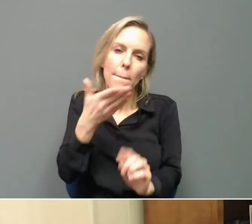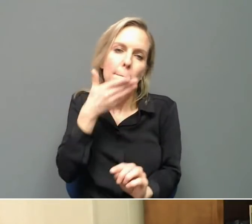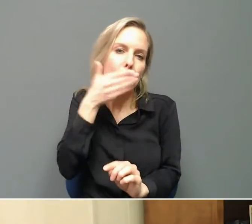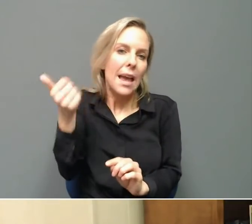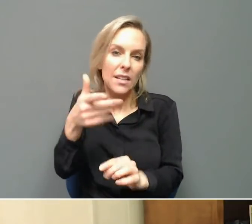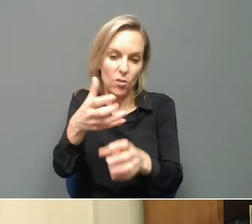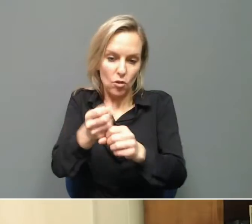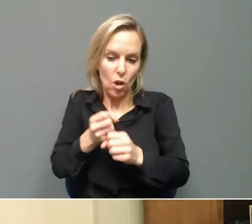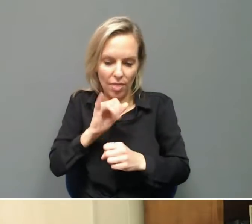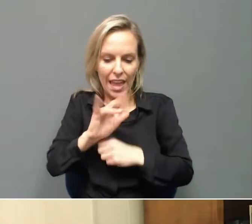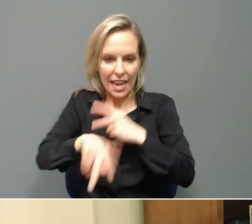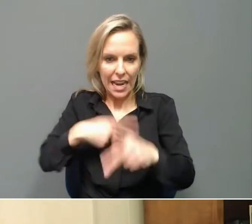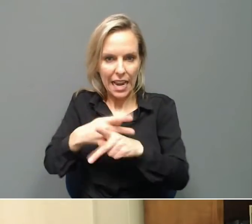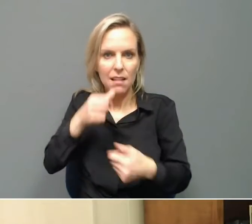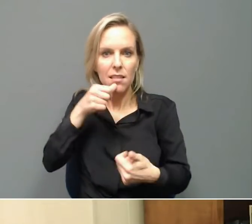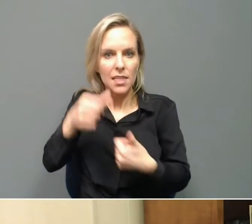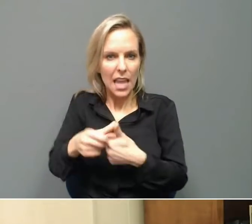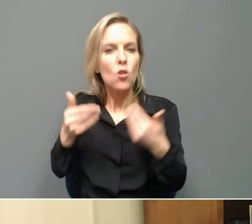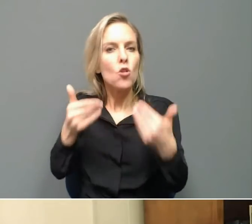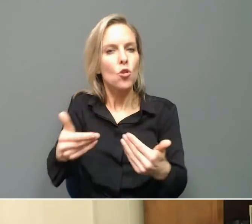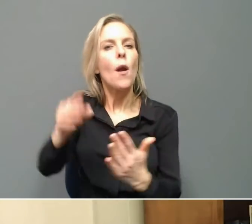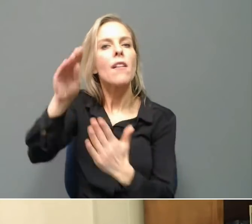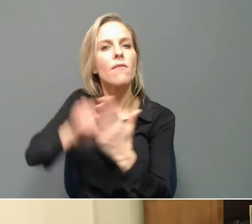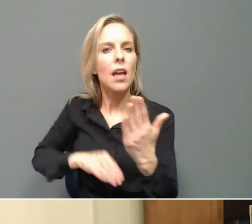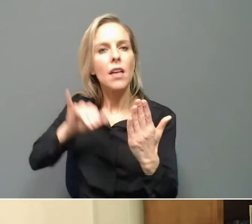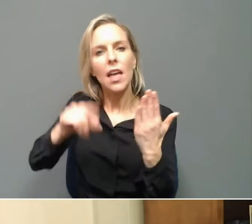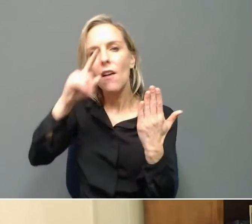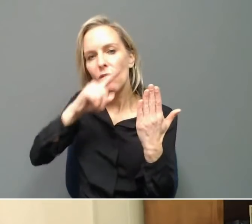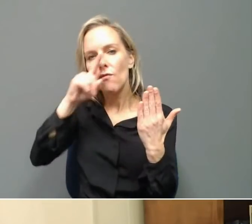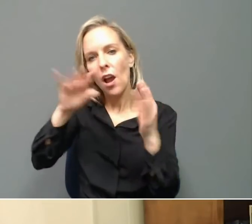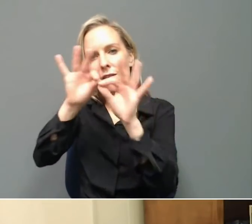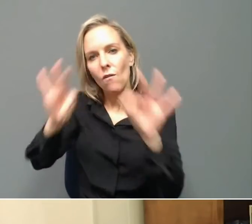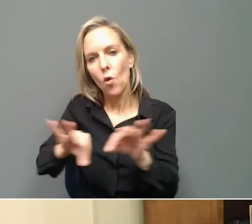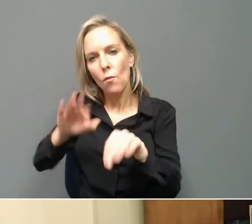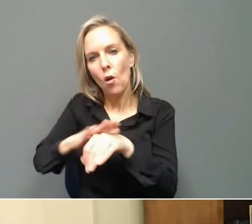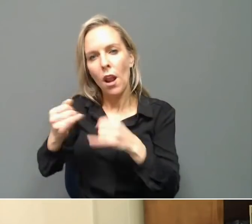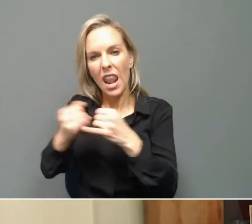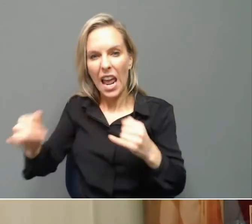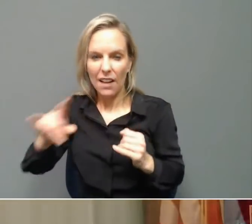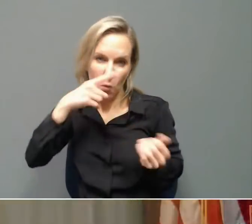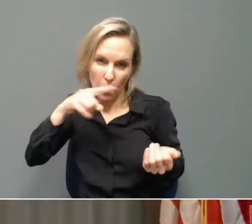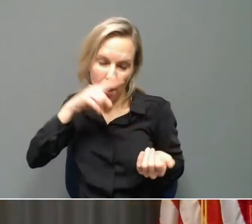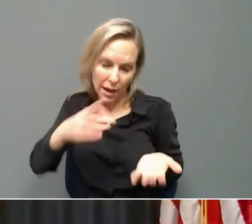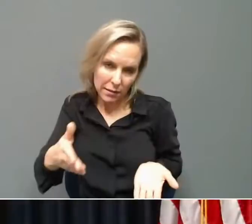kind of letter to fill out the fraud form on the website, if they don't mind.